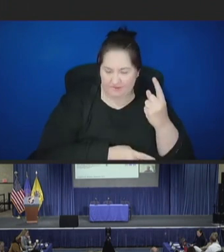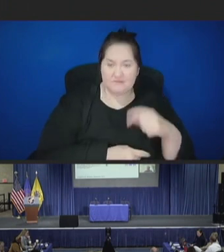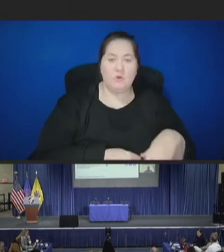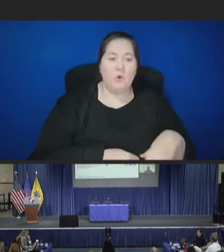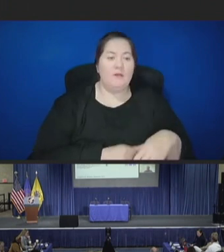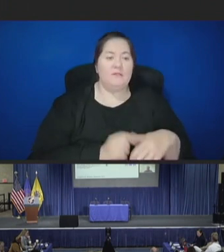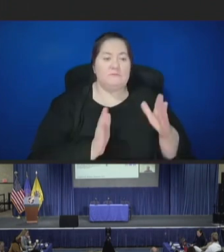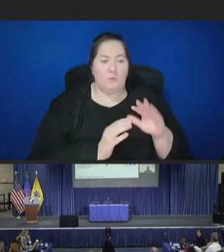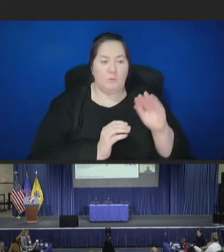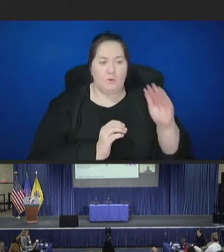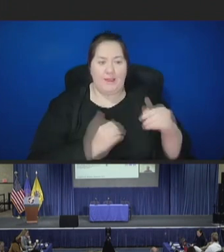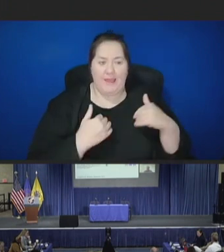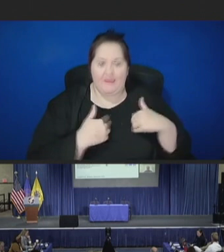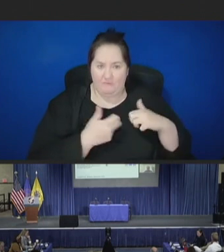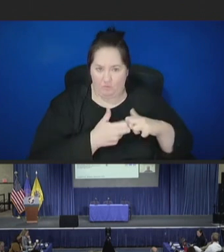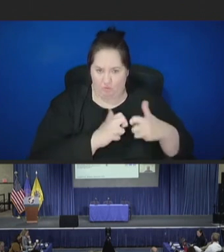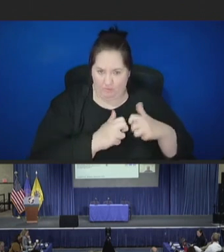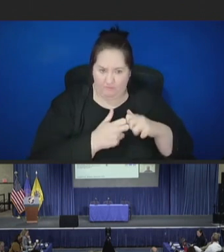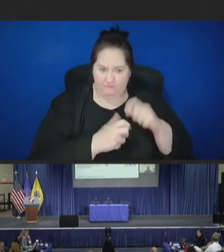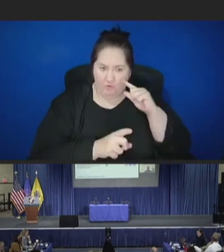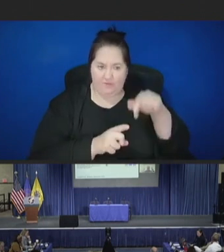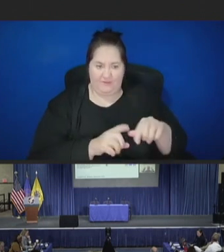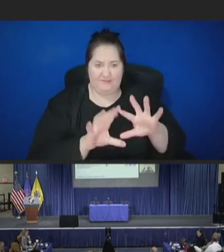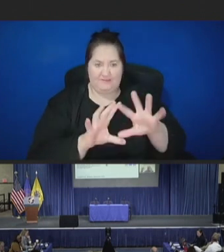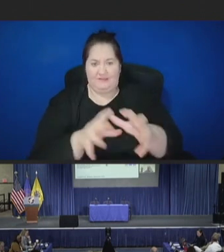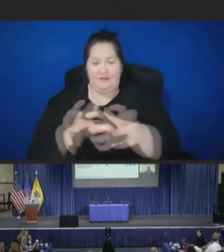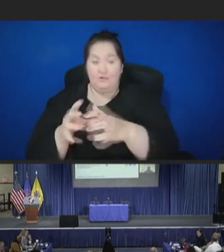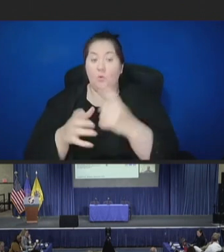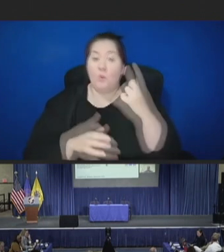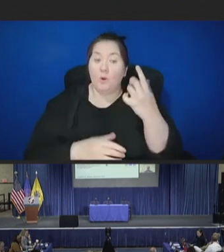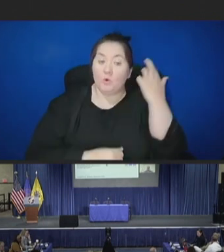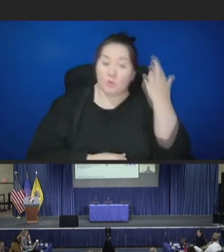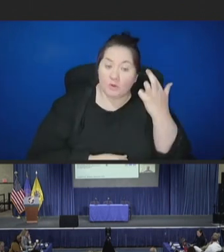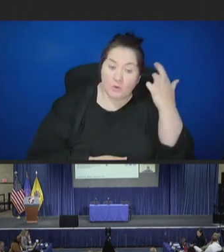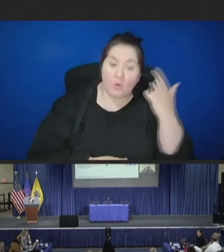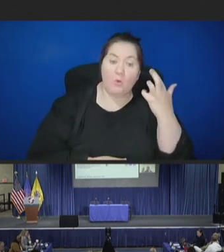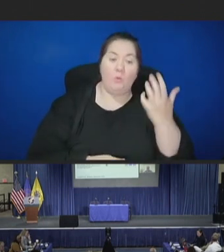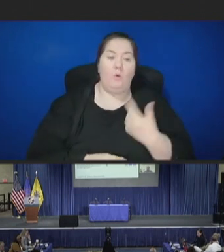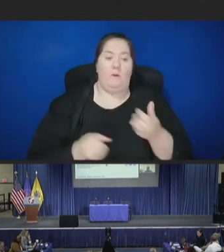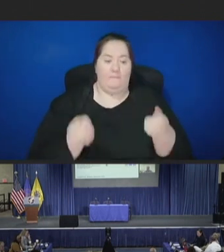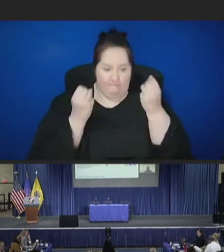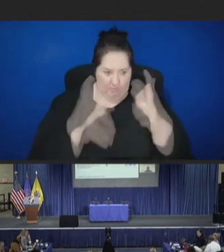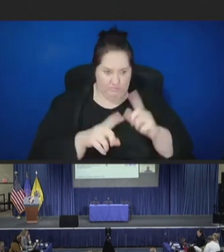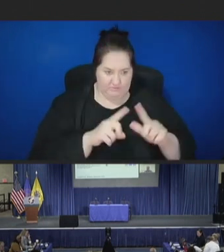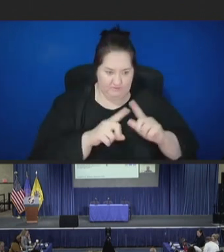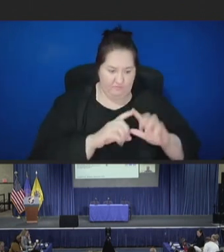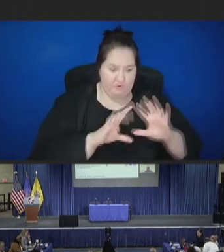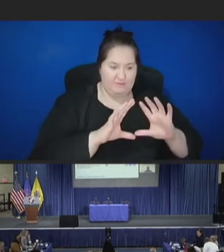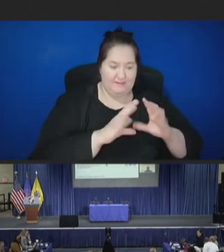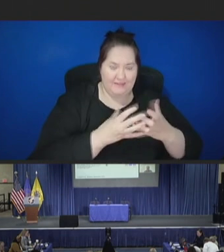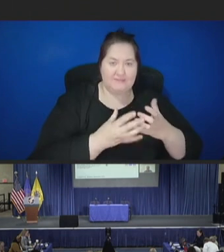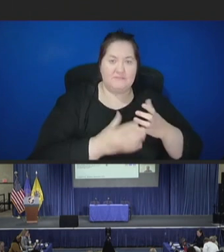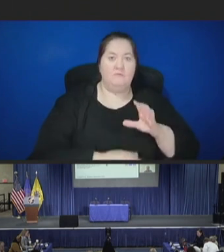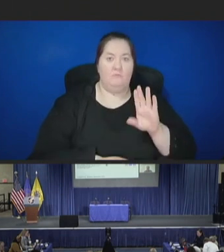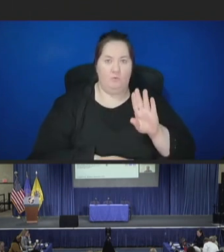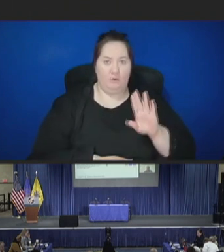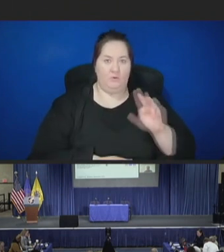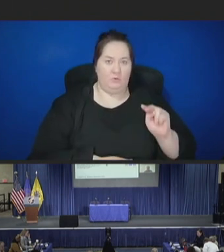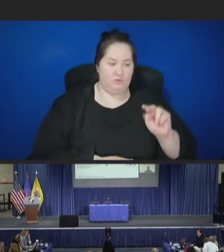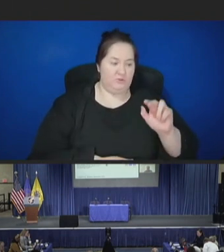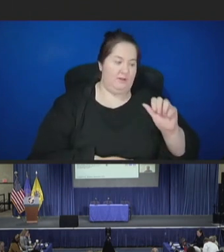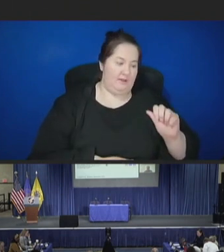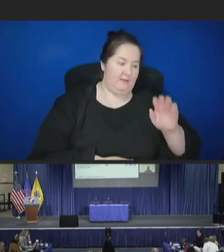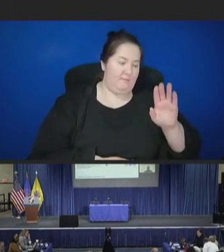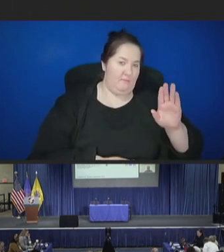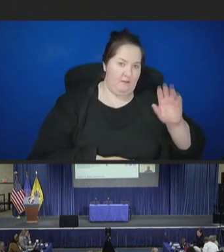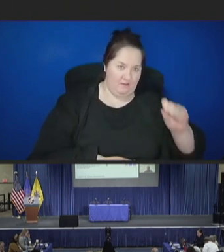percent of humans have that issue for this class, which is one of the reasons why we want to induce multiple different classes of broadly neutralizing antibodies. But we